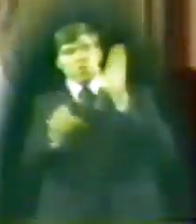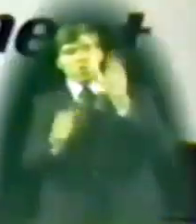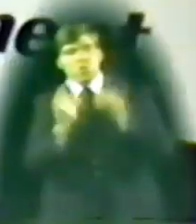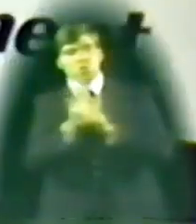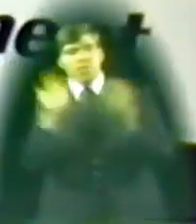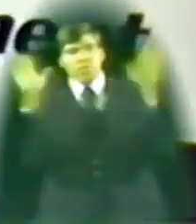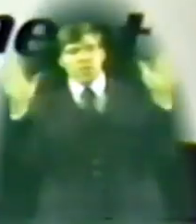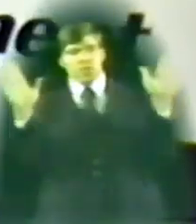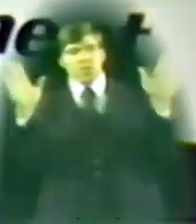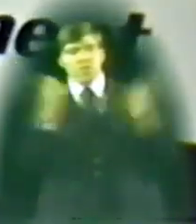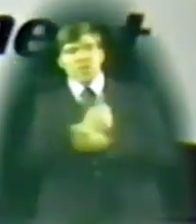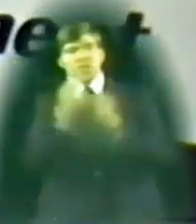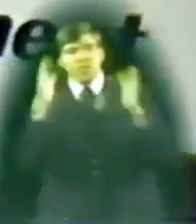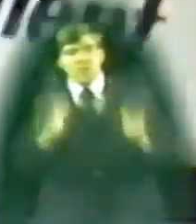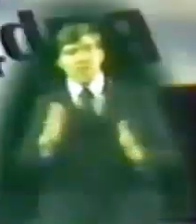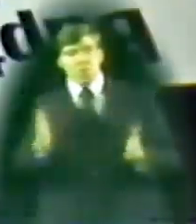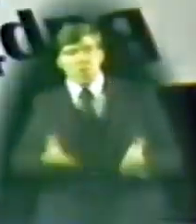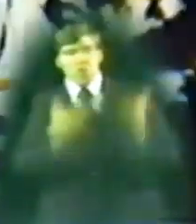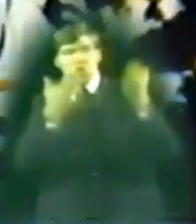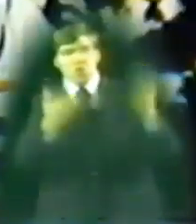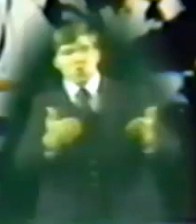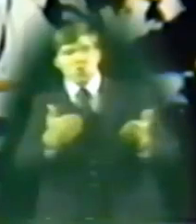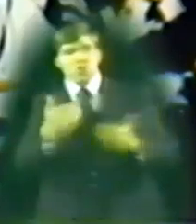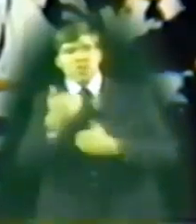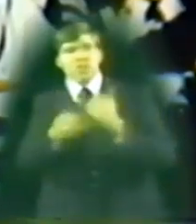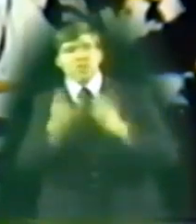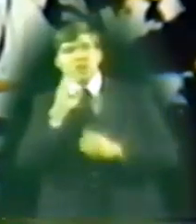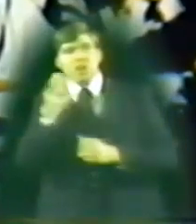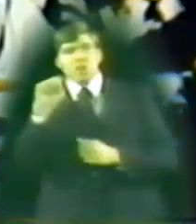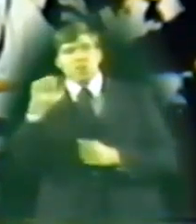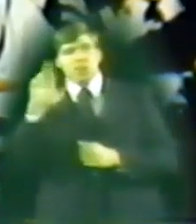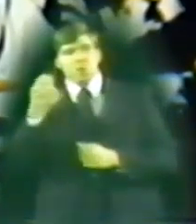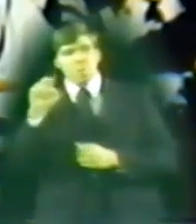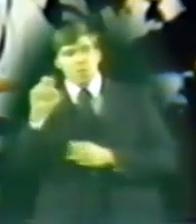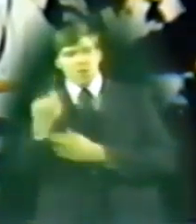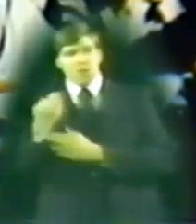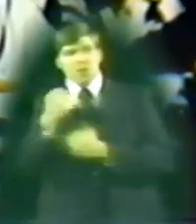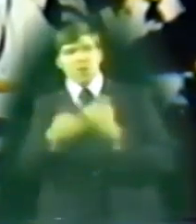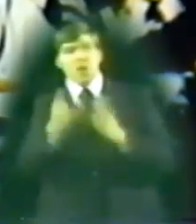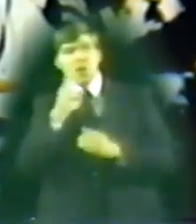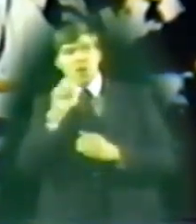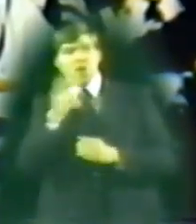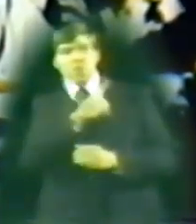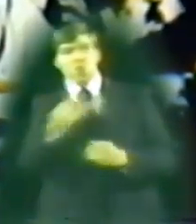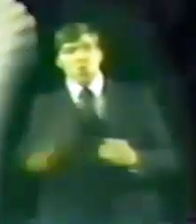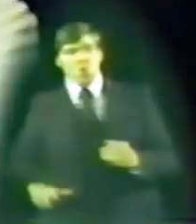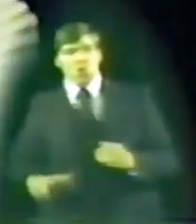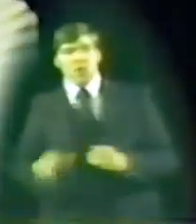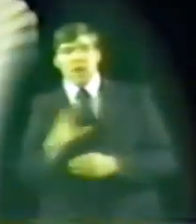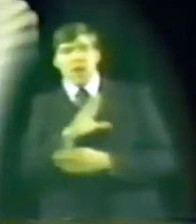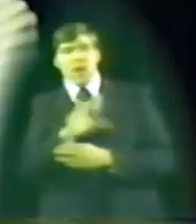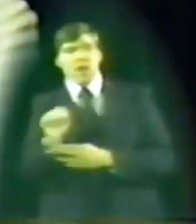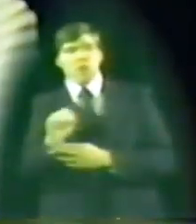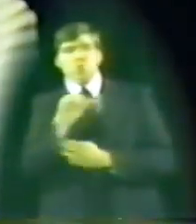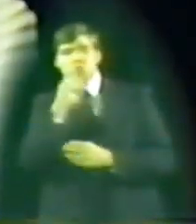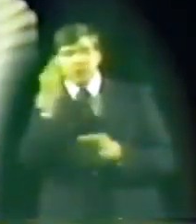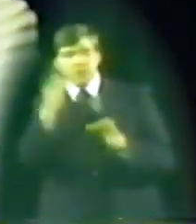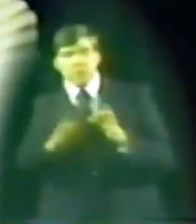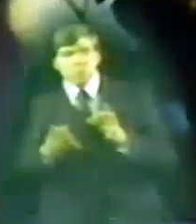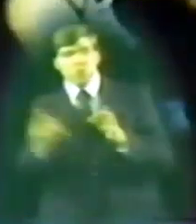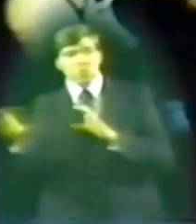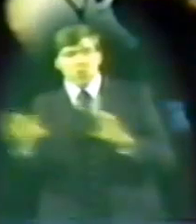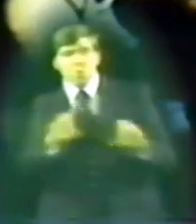the Savior introduced the sacrament of the Lord's Supper. It was a simple ordinance with very little ceremony, but was highly